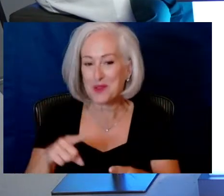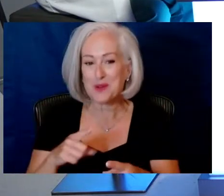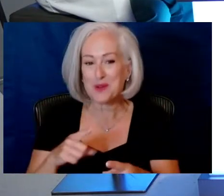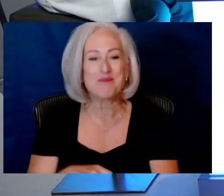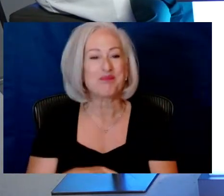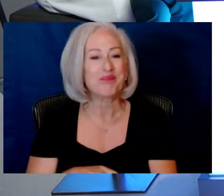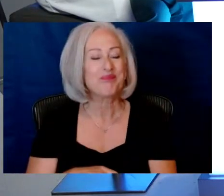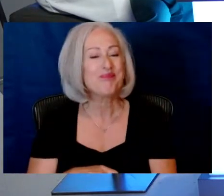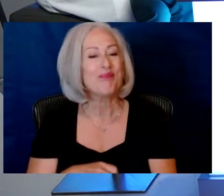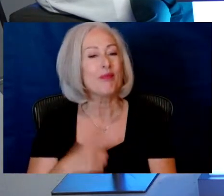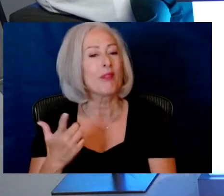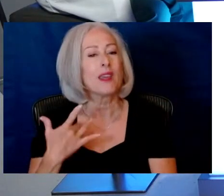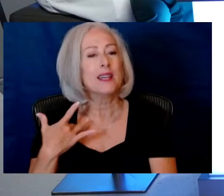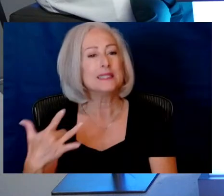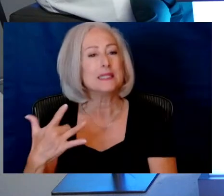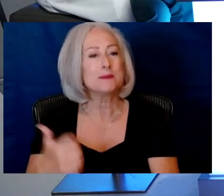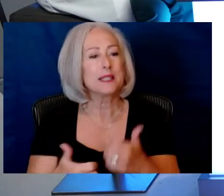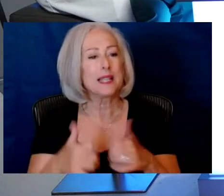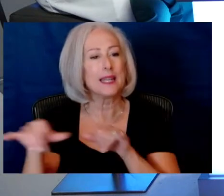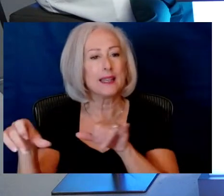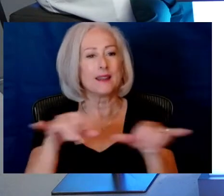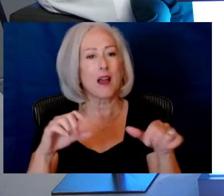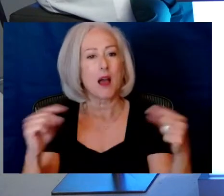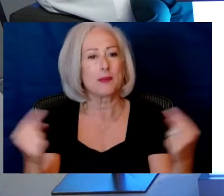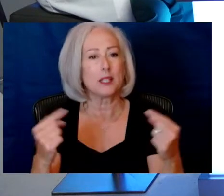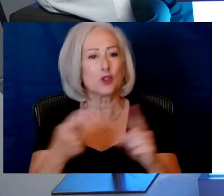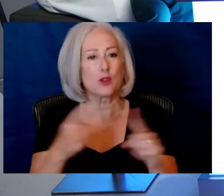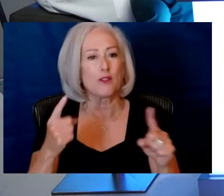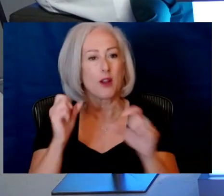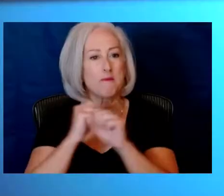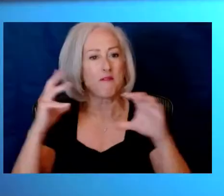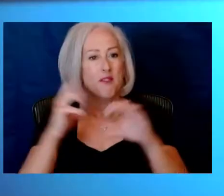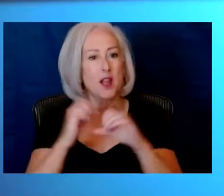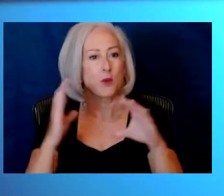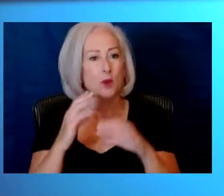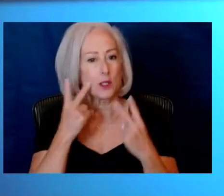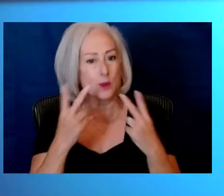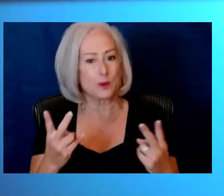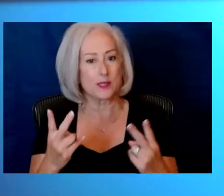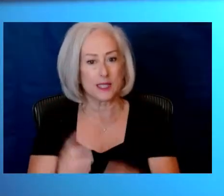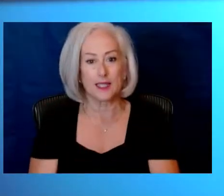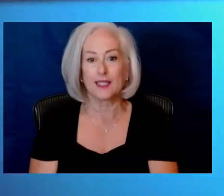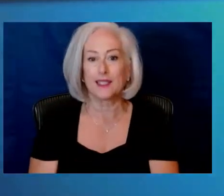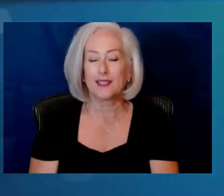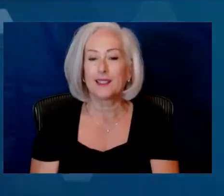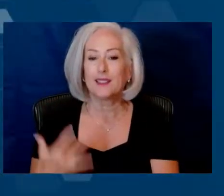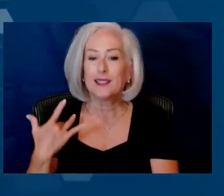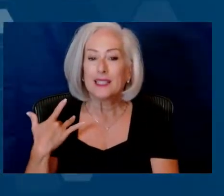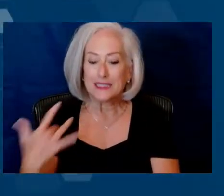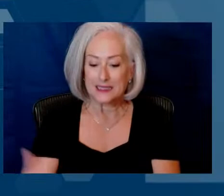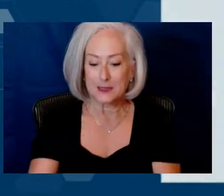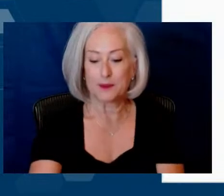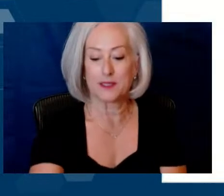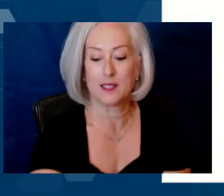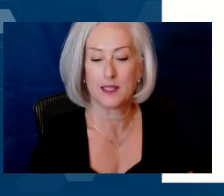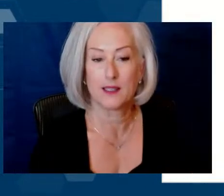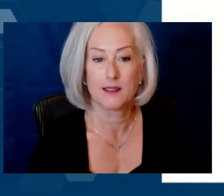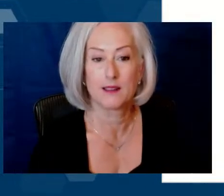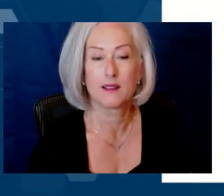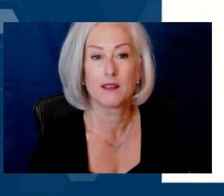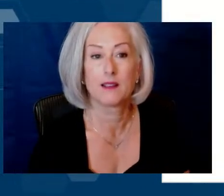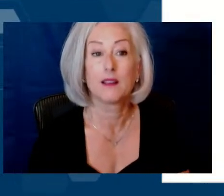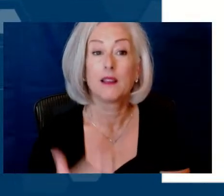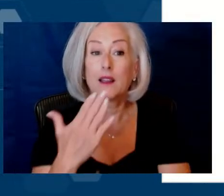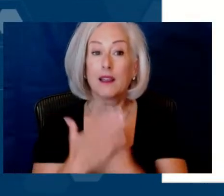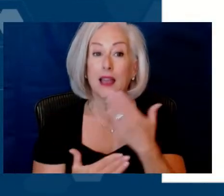typically the most common injuries then with fireworks that you see, Dr. Bhavsar? So usually it will be hand and face. Hand when they are